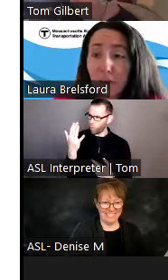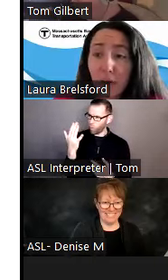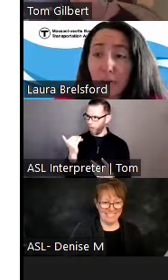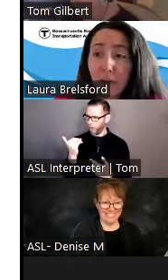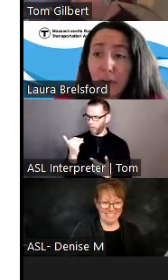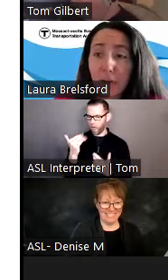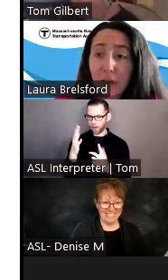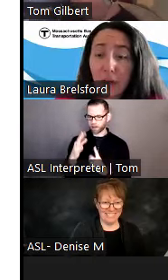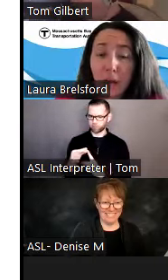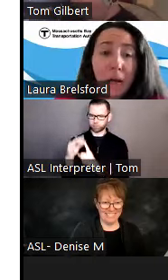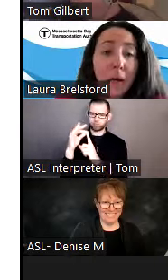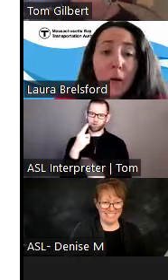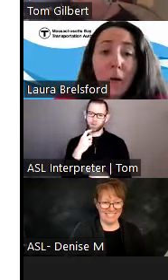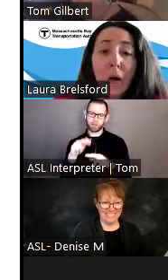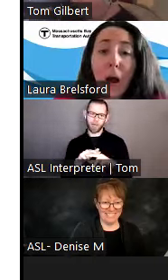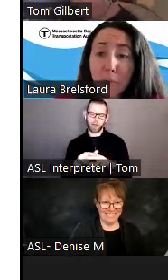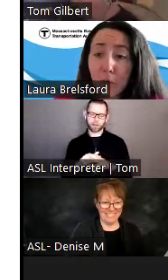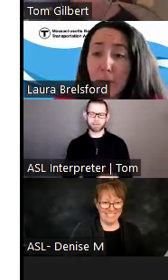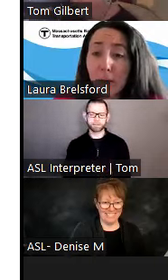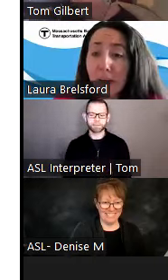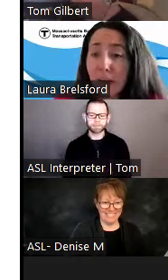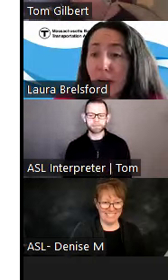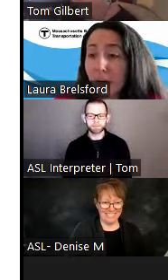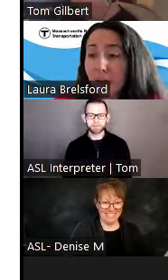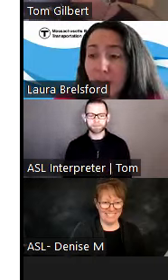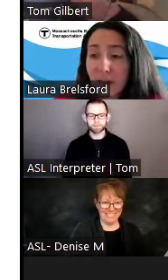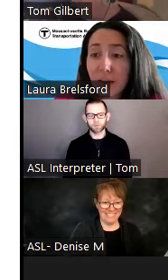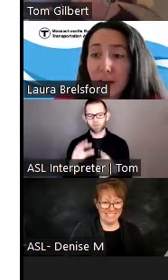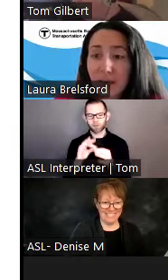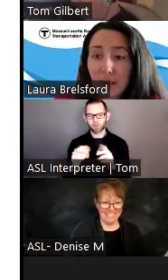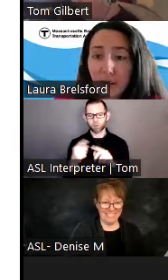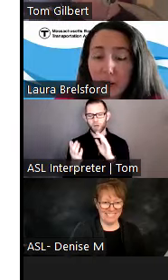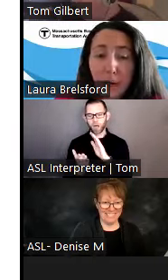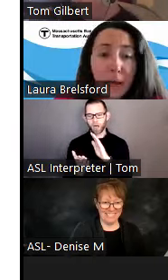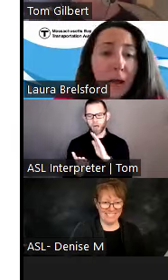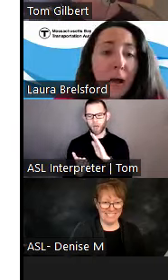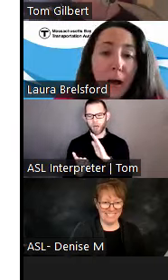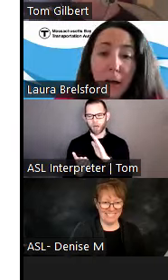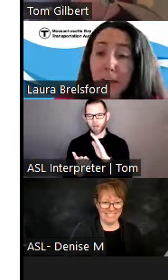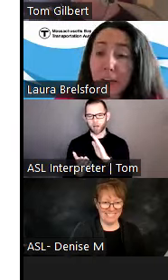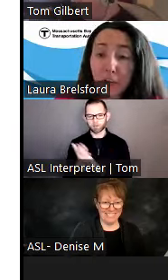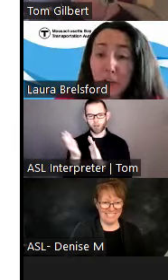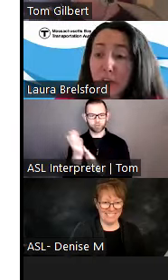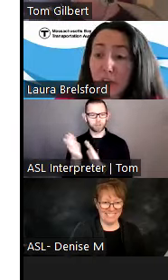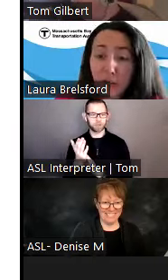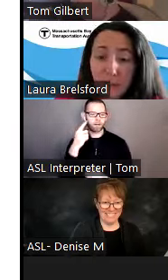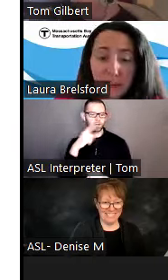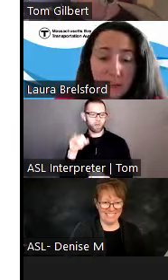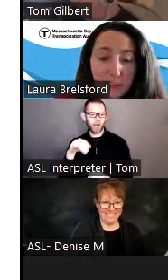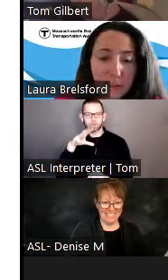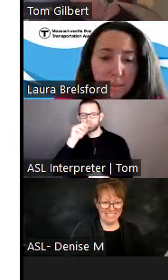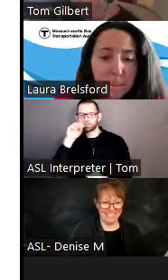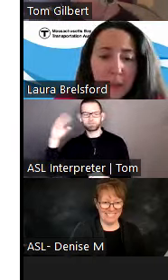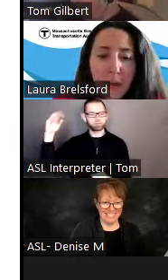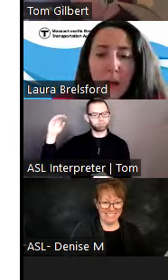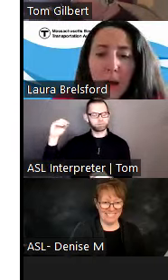specifically involving the operability of the annunciator in certain